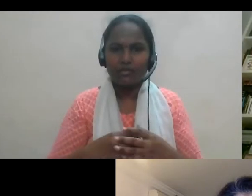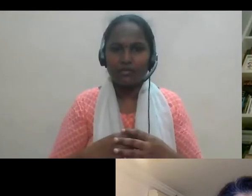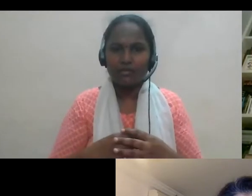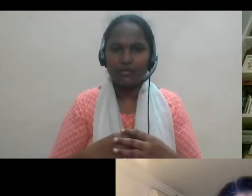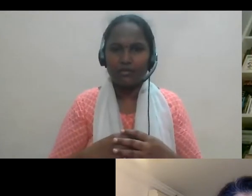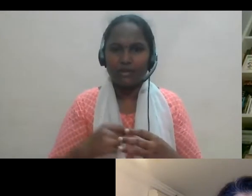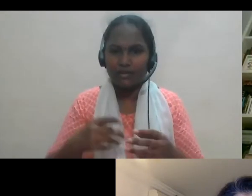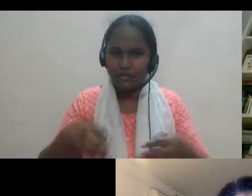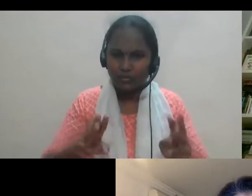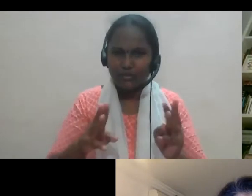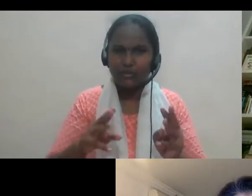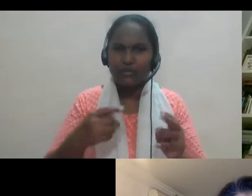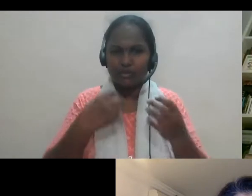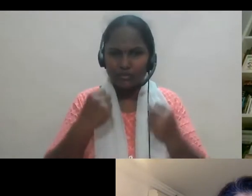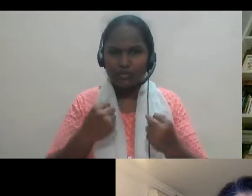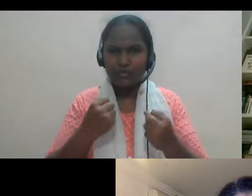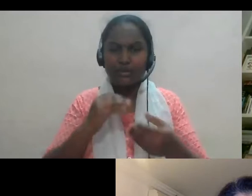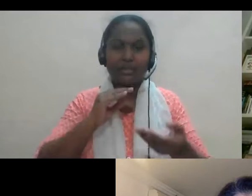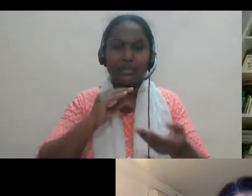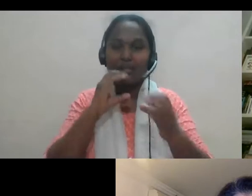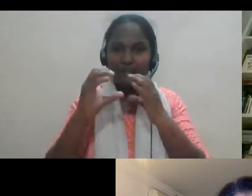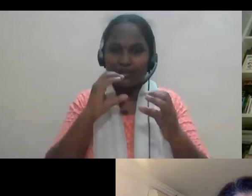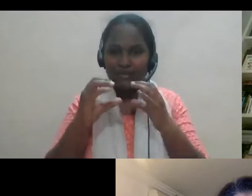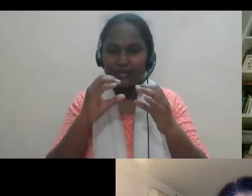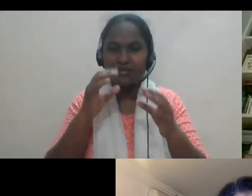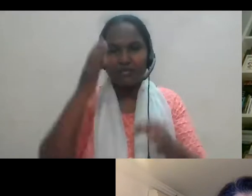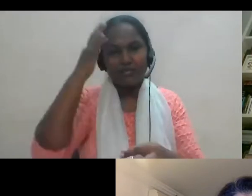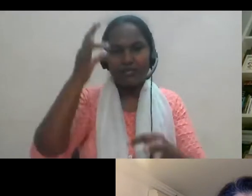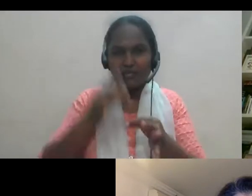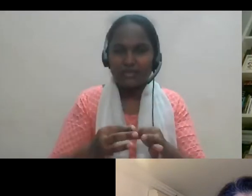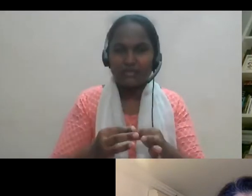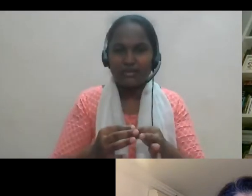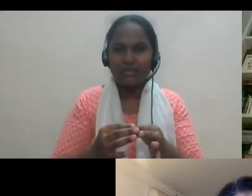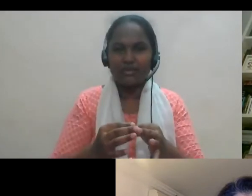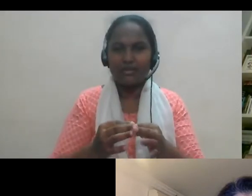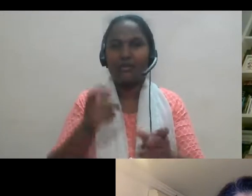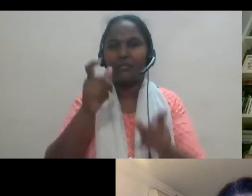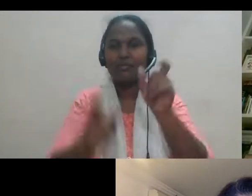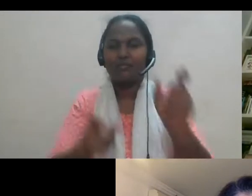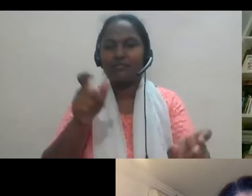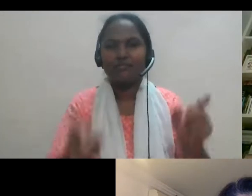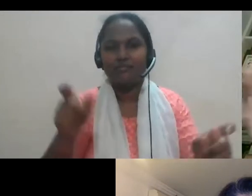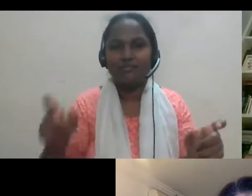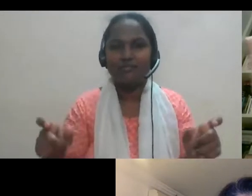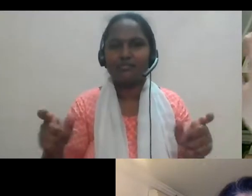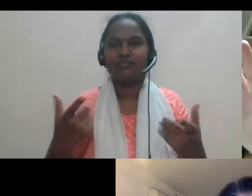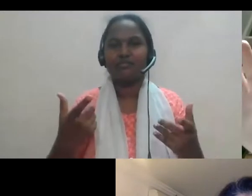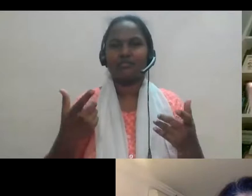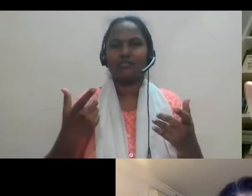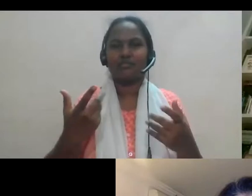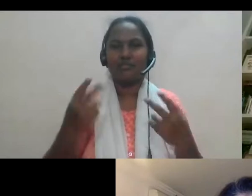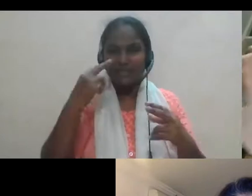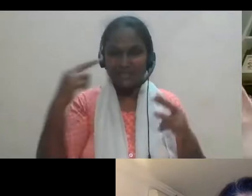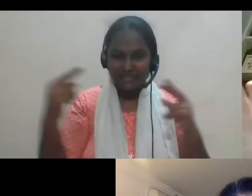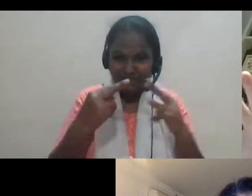in a way that we were not communicating faithfully to our publics, mm-hmm. on the virtual